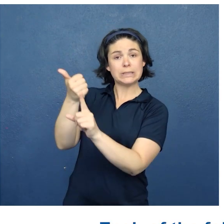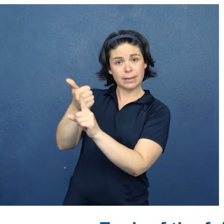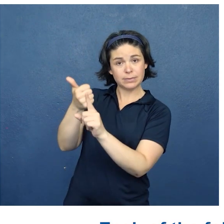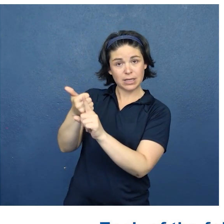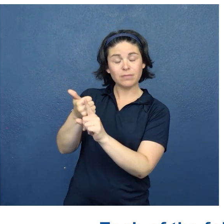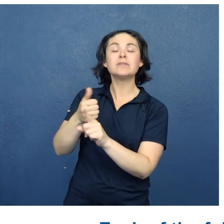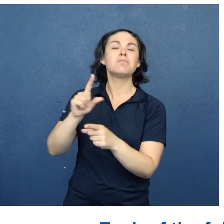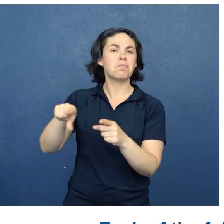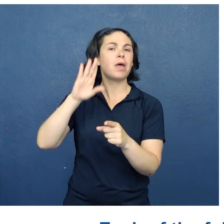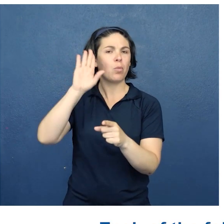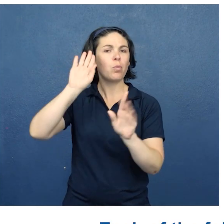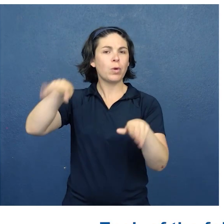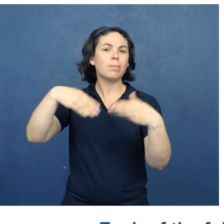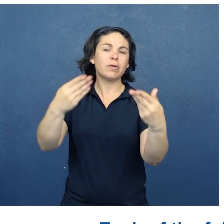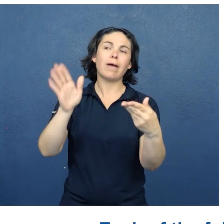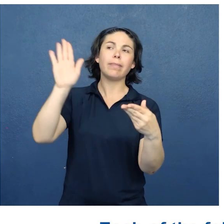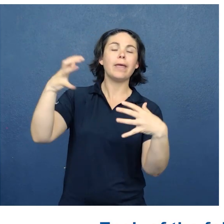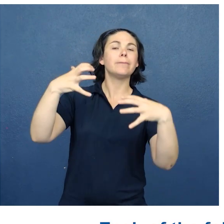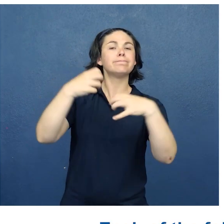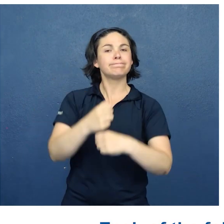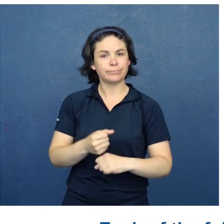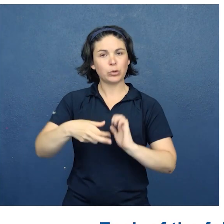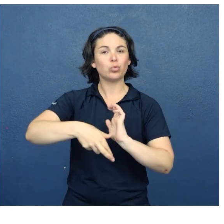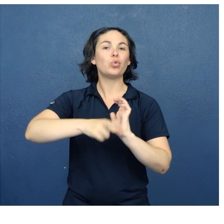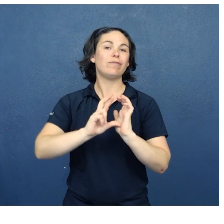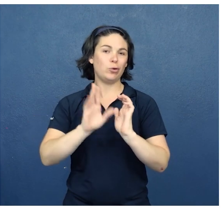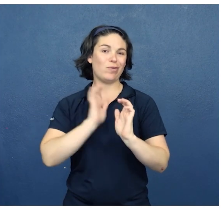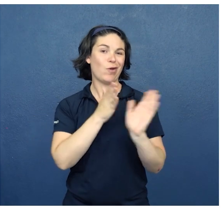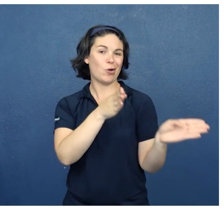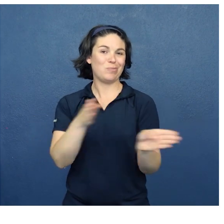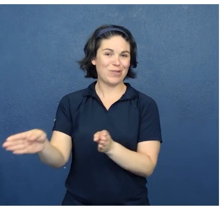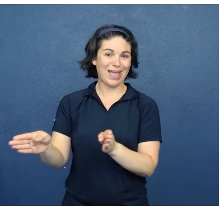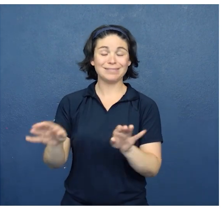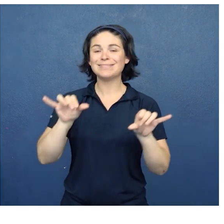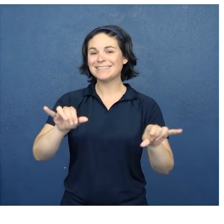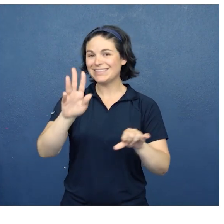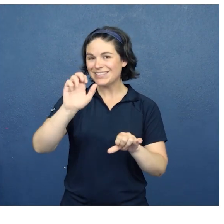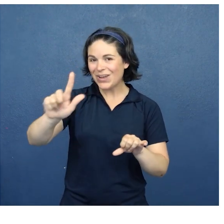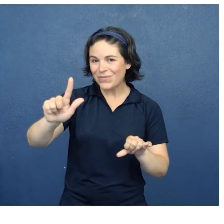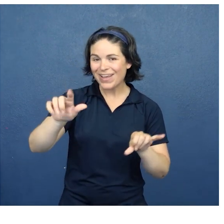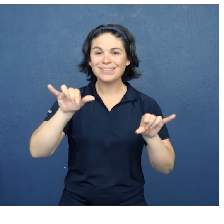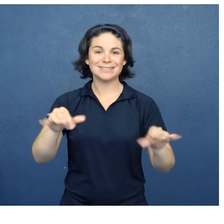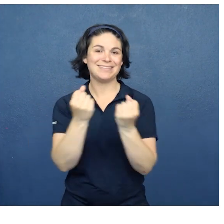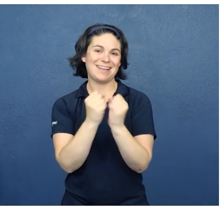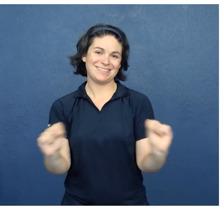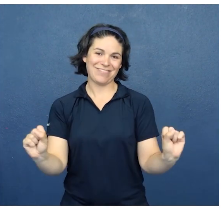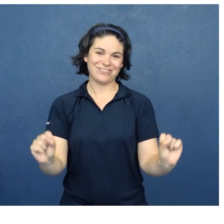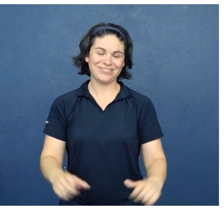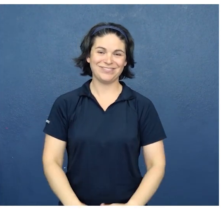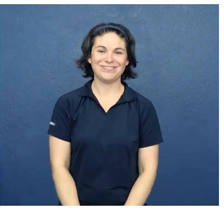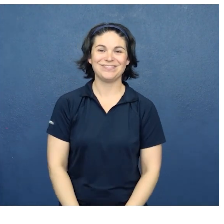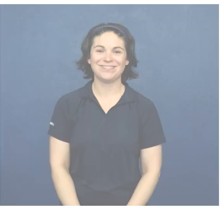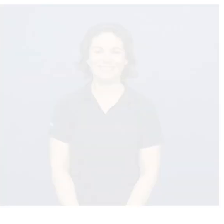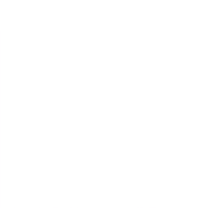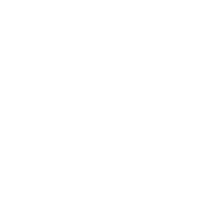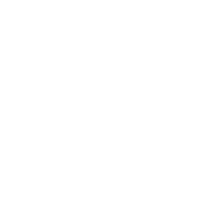introduce themselves before they provide you with their overview. Be well, stay safe.